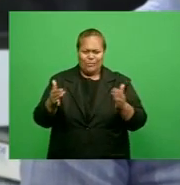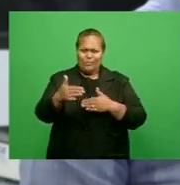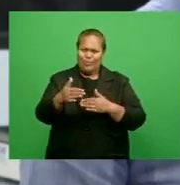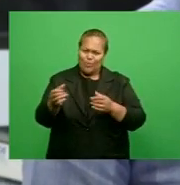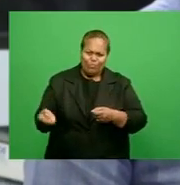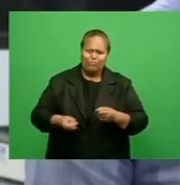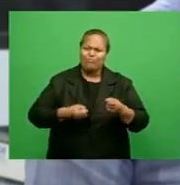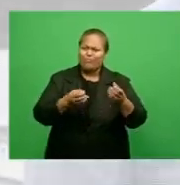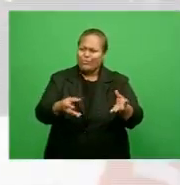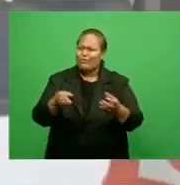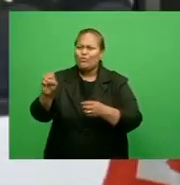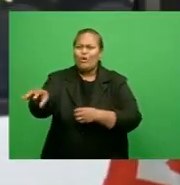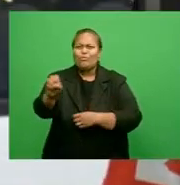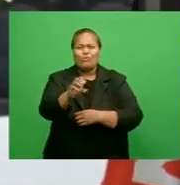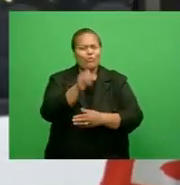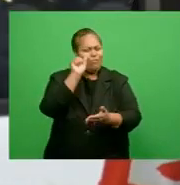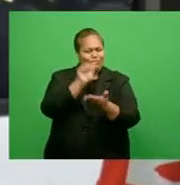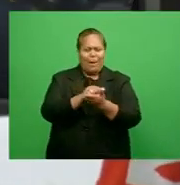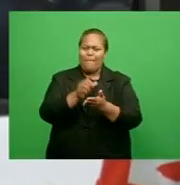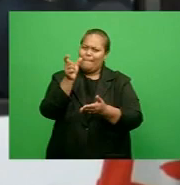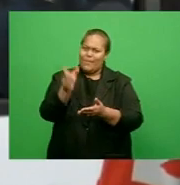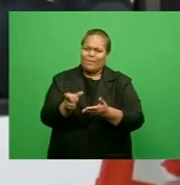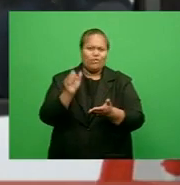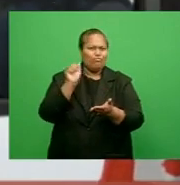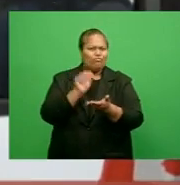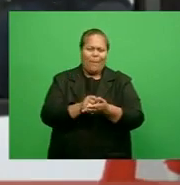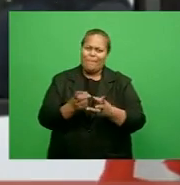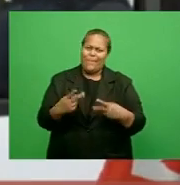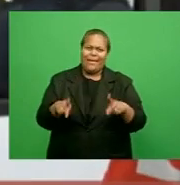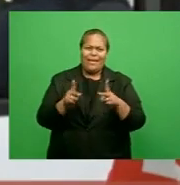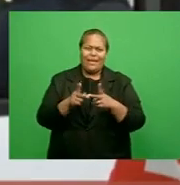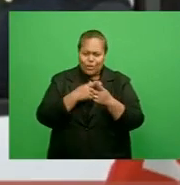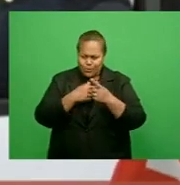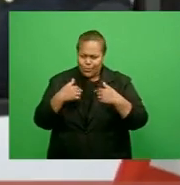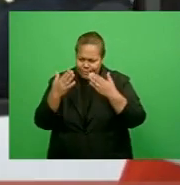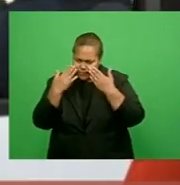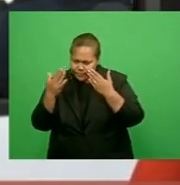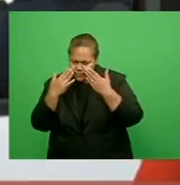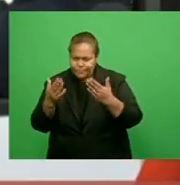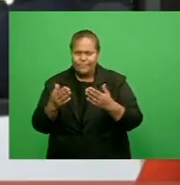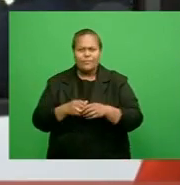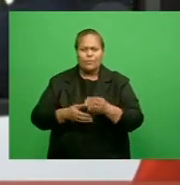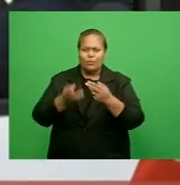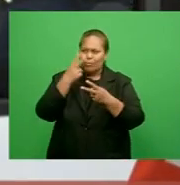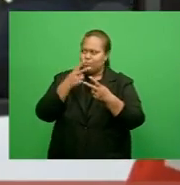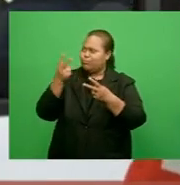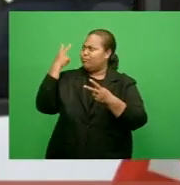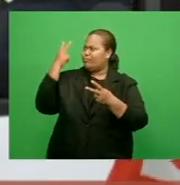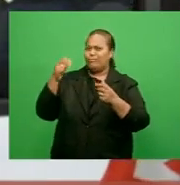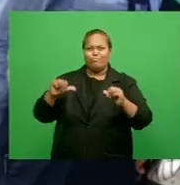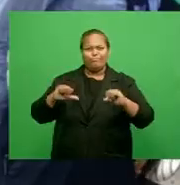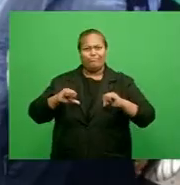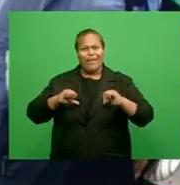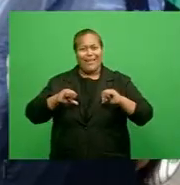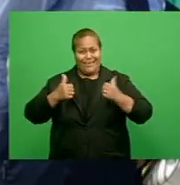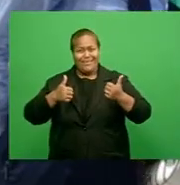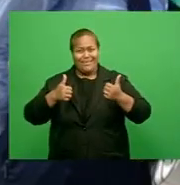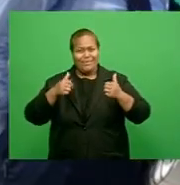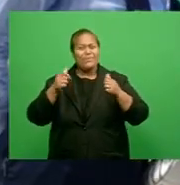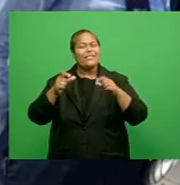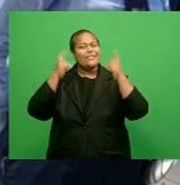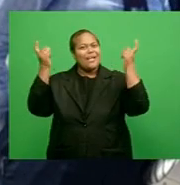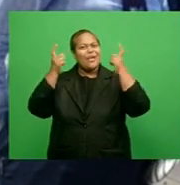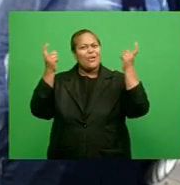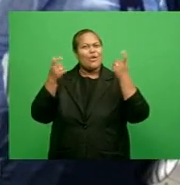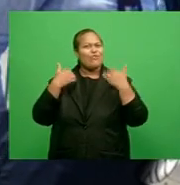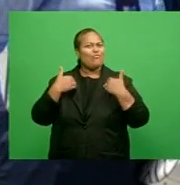person at the right place. We must take homage and pay tribute as we look back with much pride, as we celebrate the rich colors of our